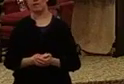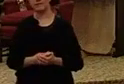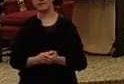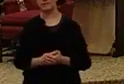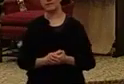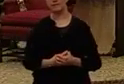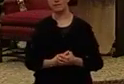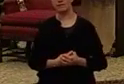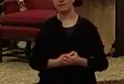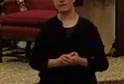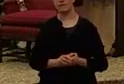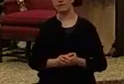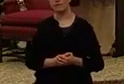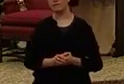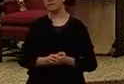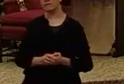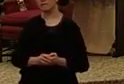ba.